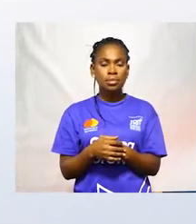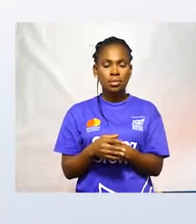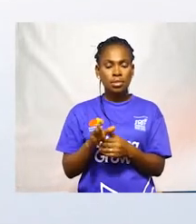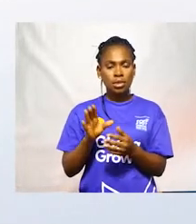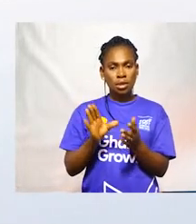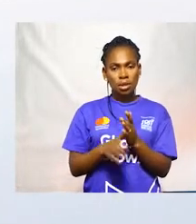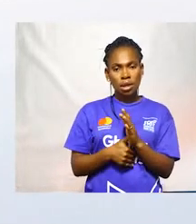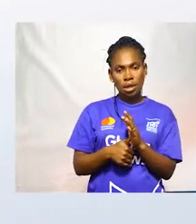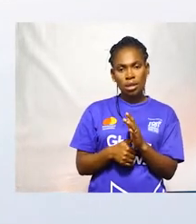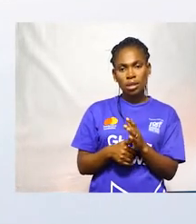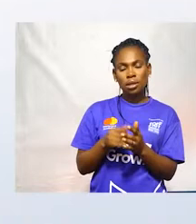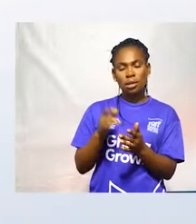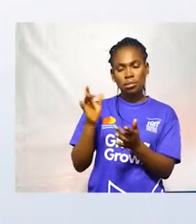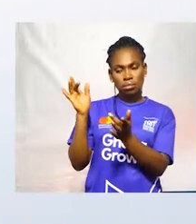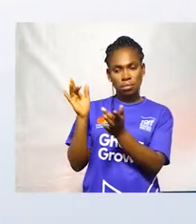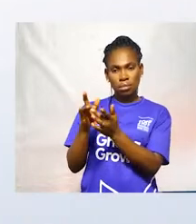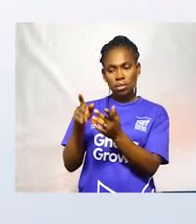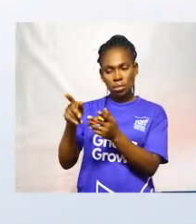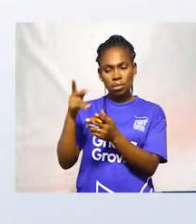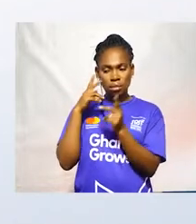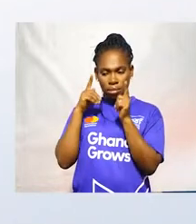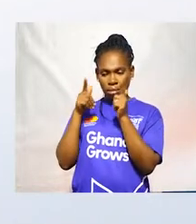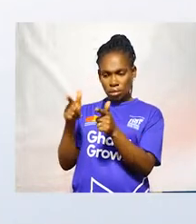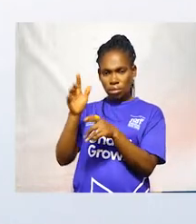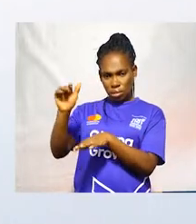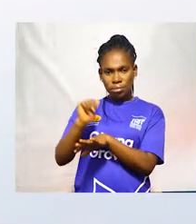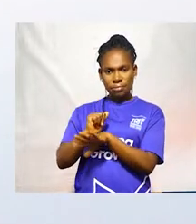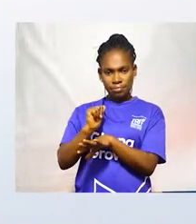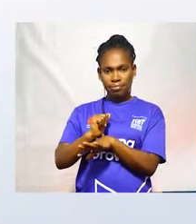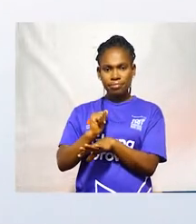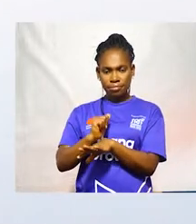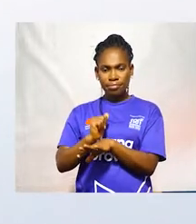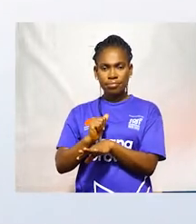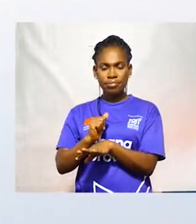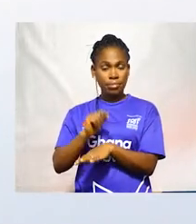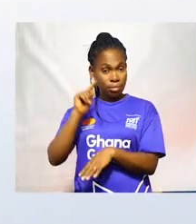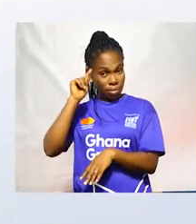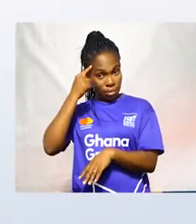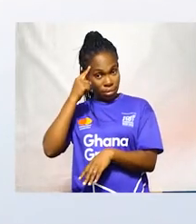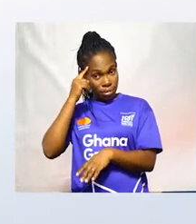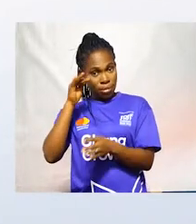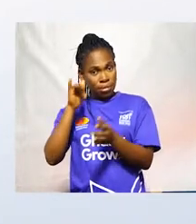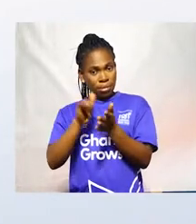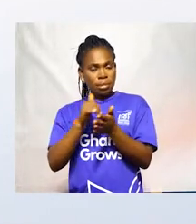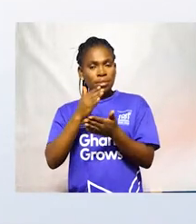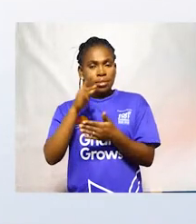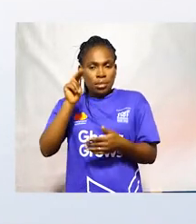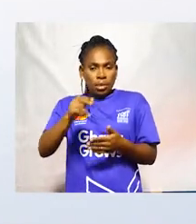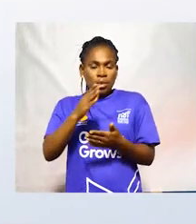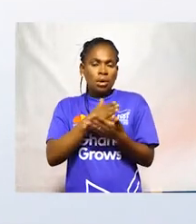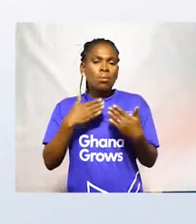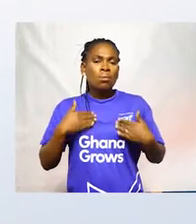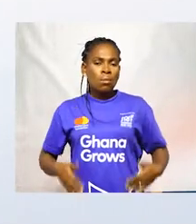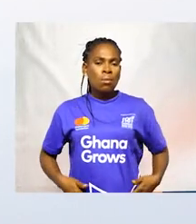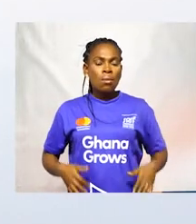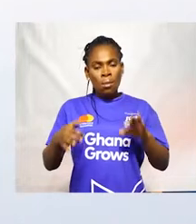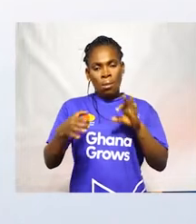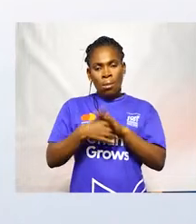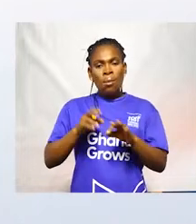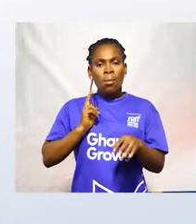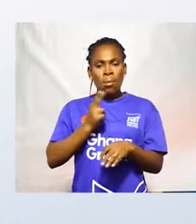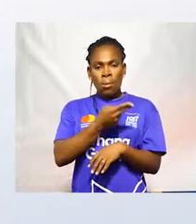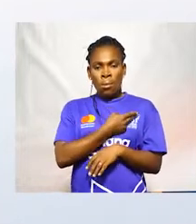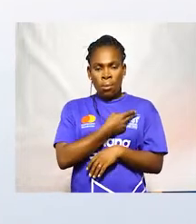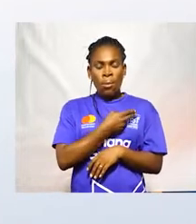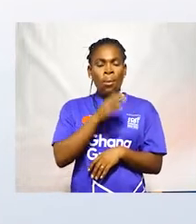Bernard reached out to Keenan and said, we've seen the work you've done. We think that we need somebody on your team to join us at City